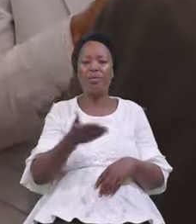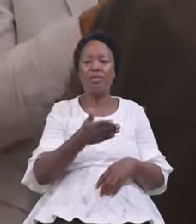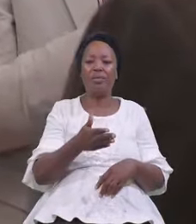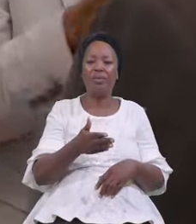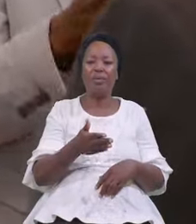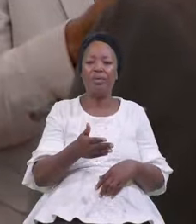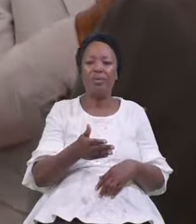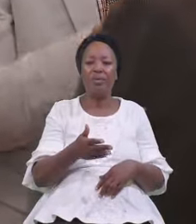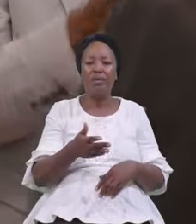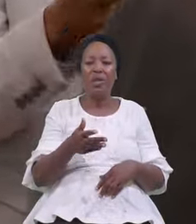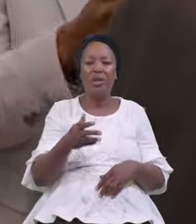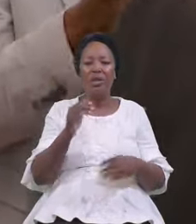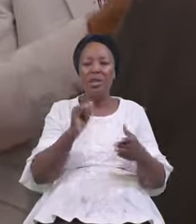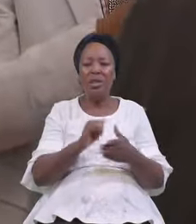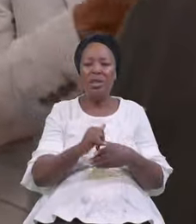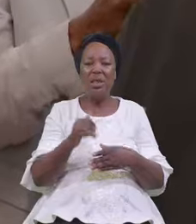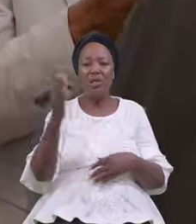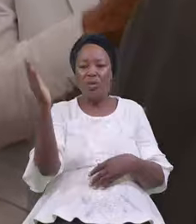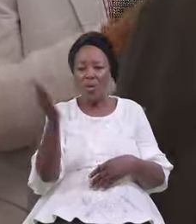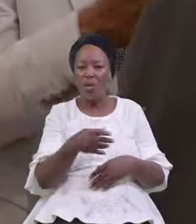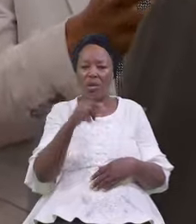that divides,